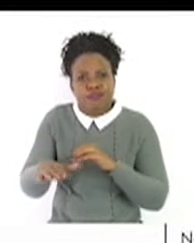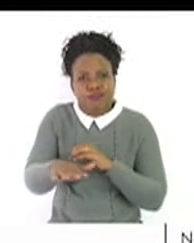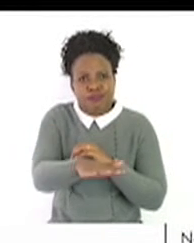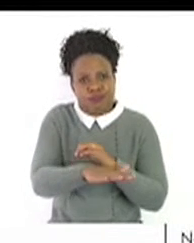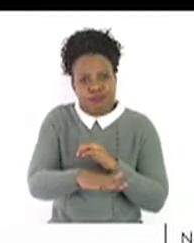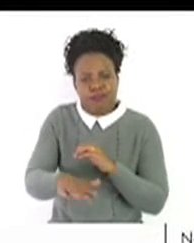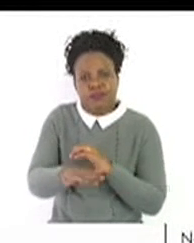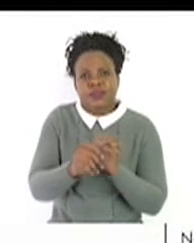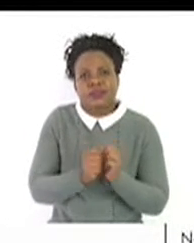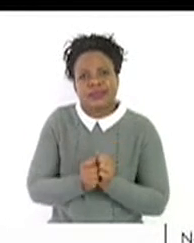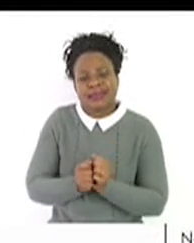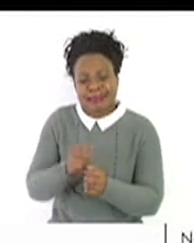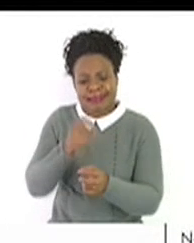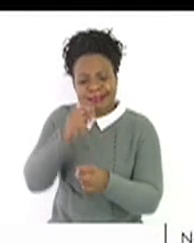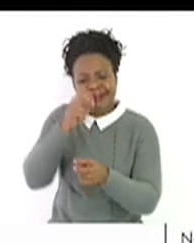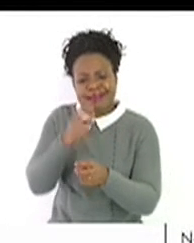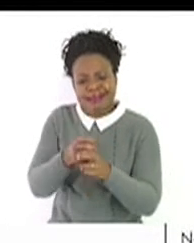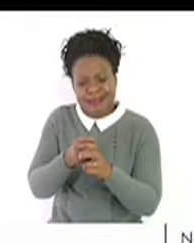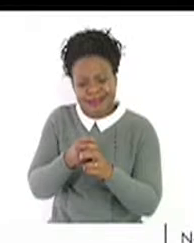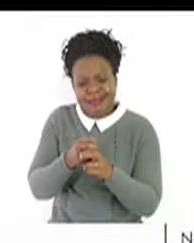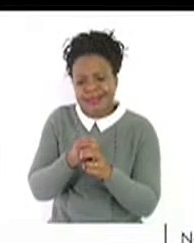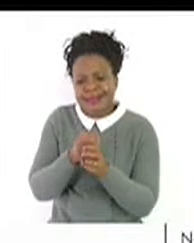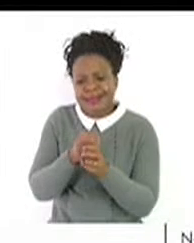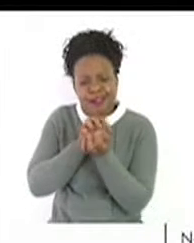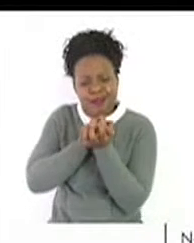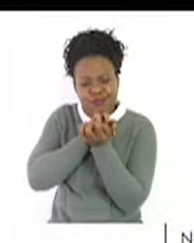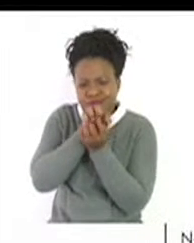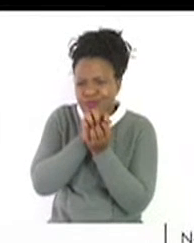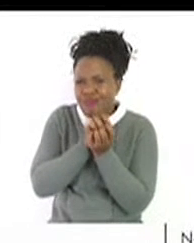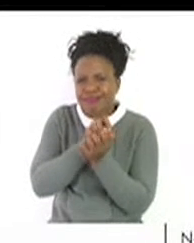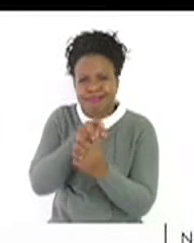which was difficult to chew with their little teeth.